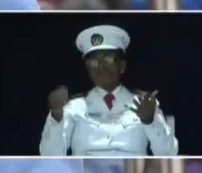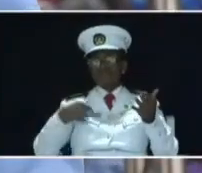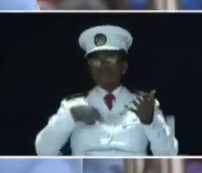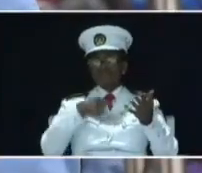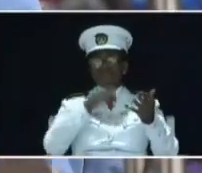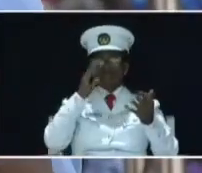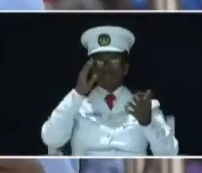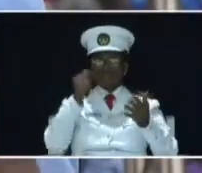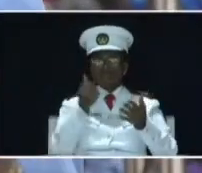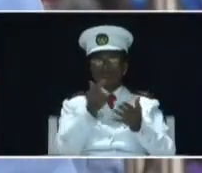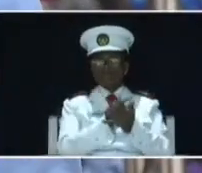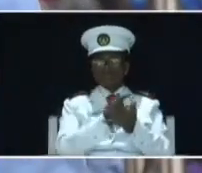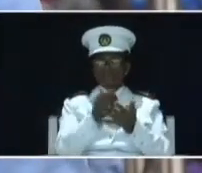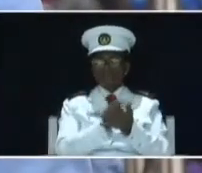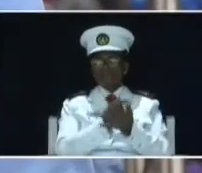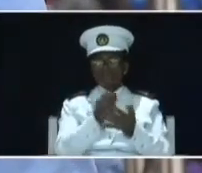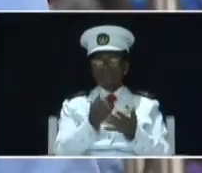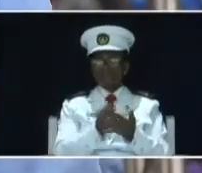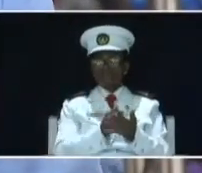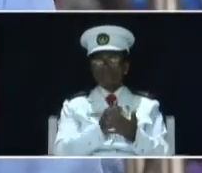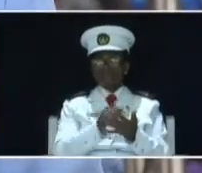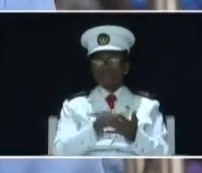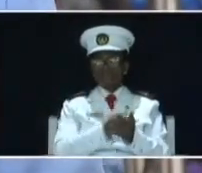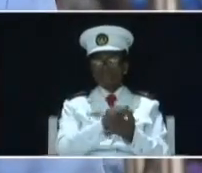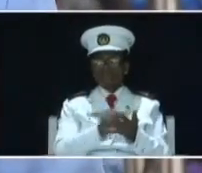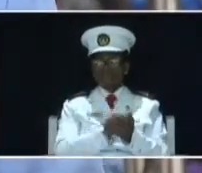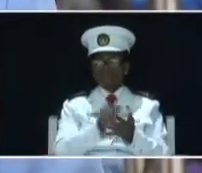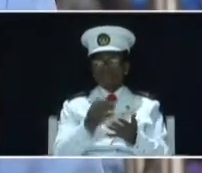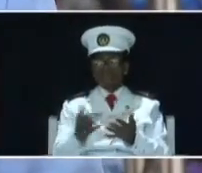these things tonight.